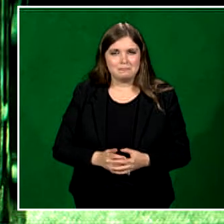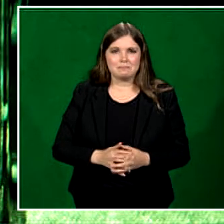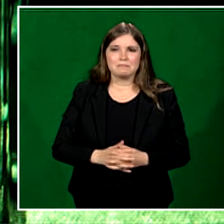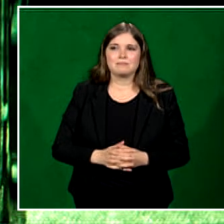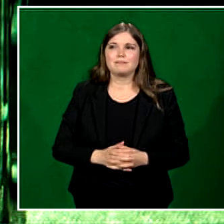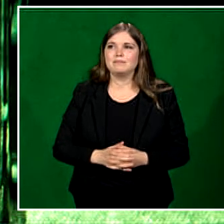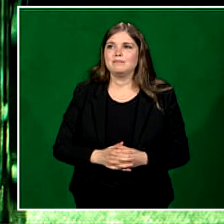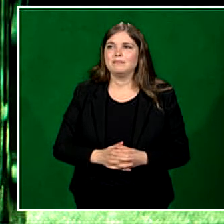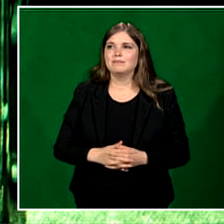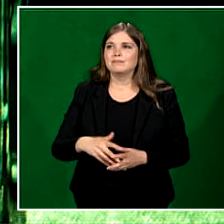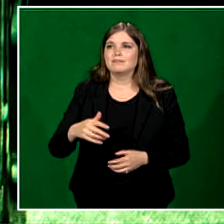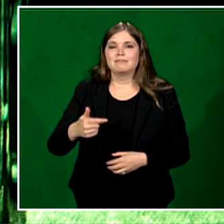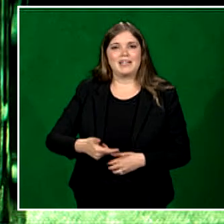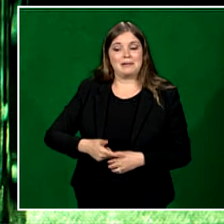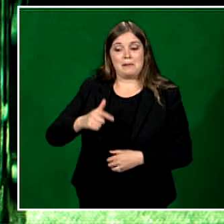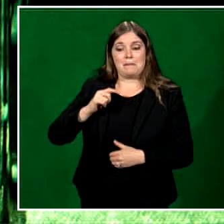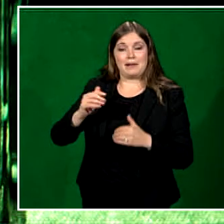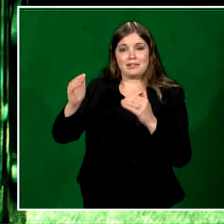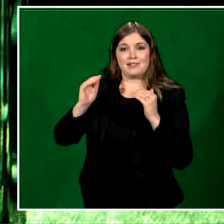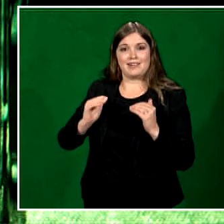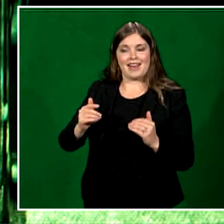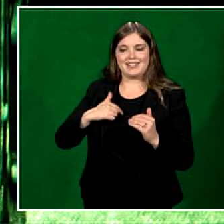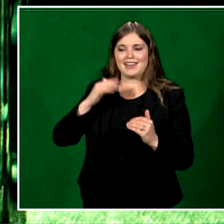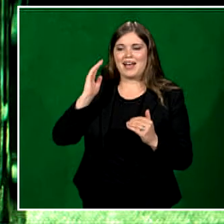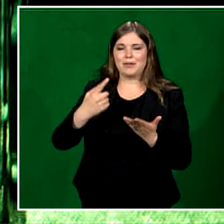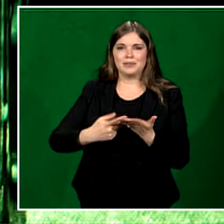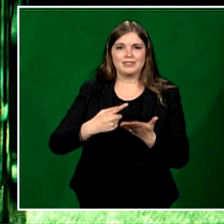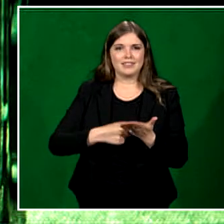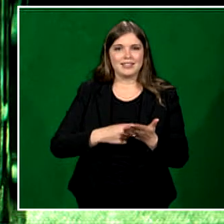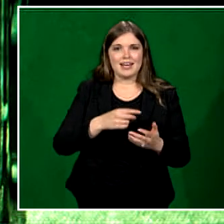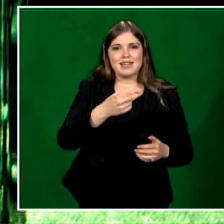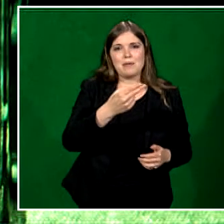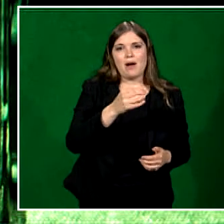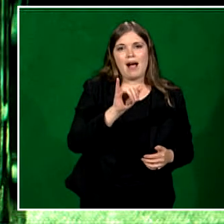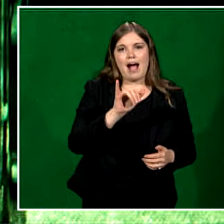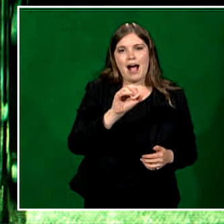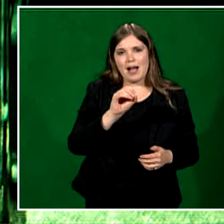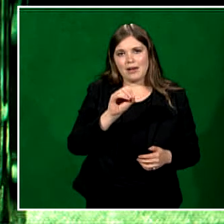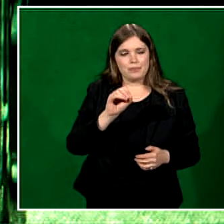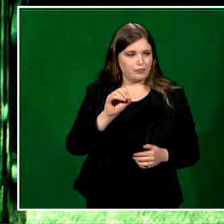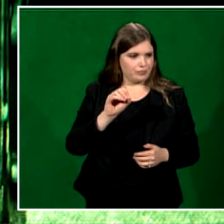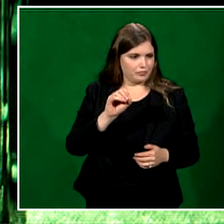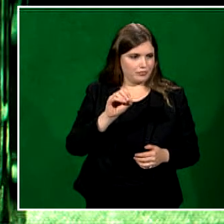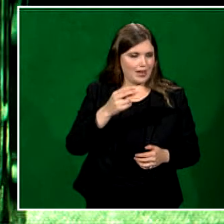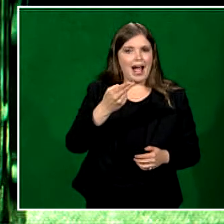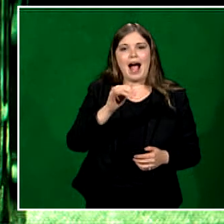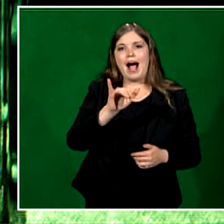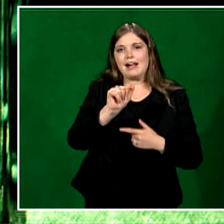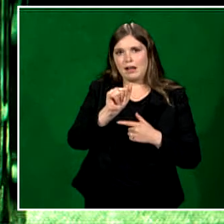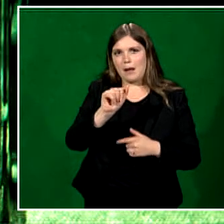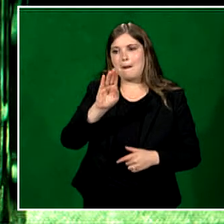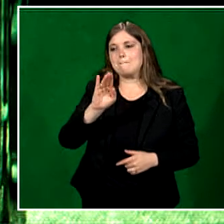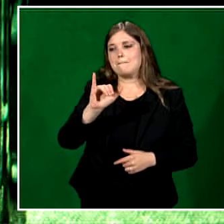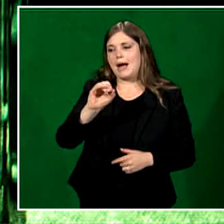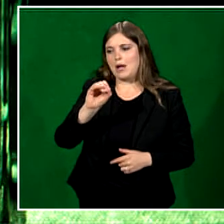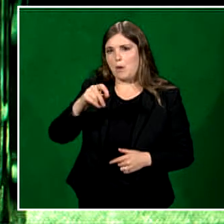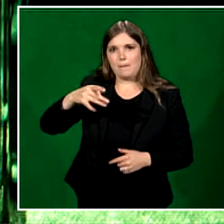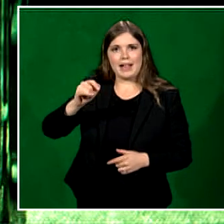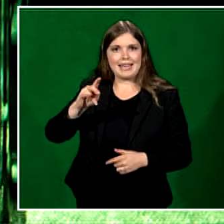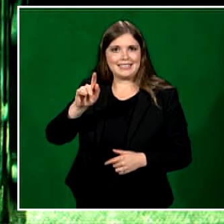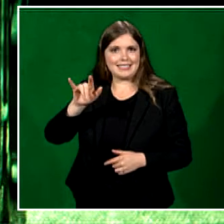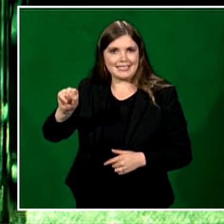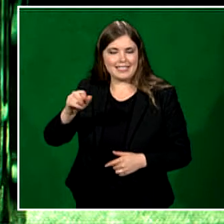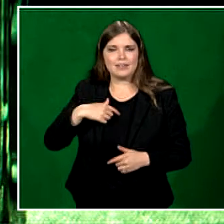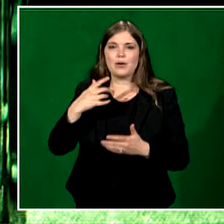I'll pick up next. So I'll talk a little bit about Haya bioplastics. I think that I speak for everyone when I